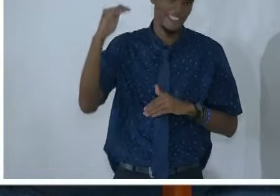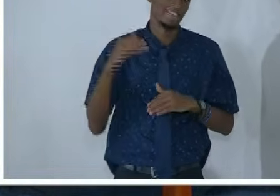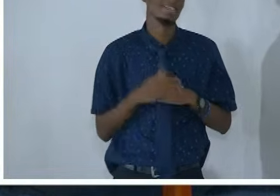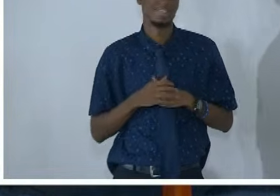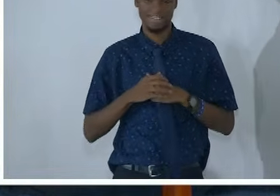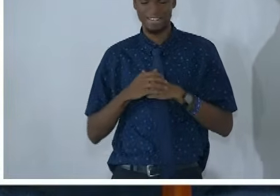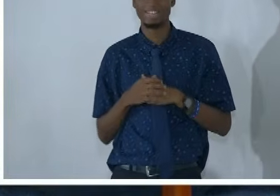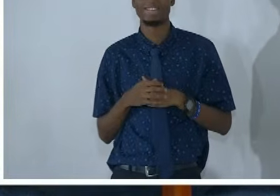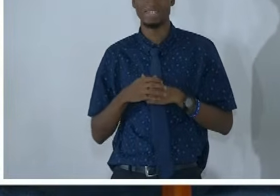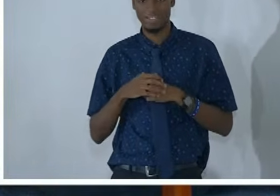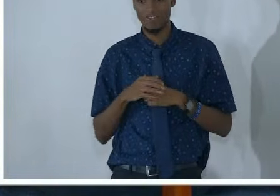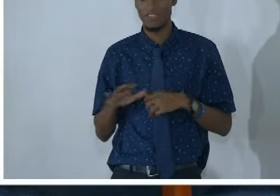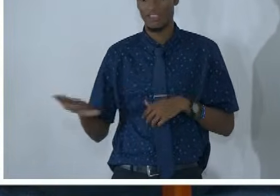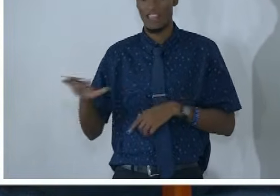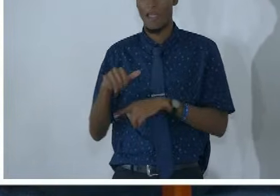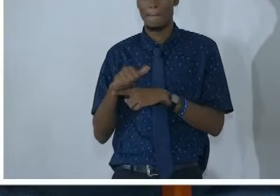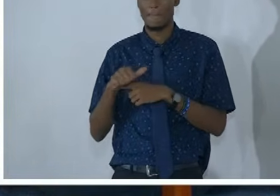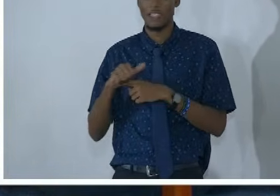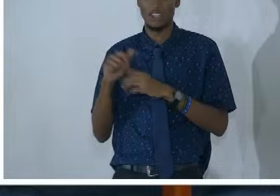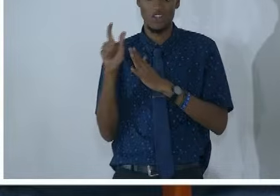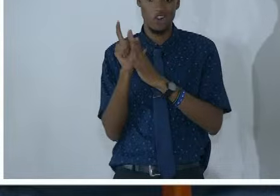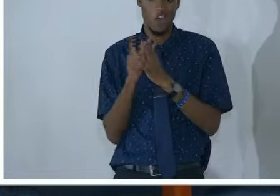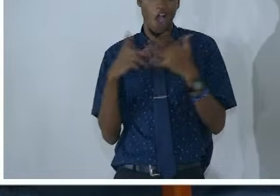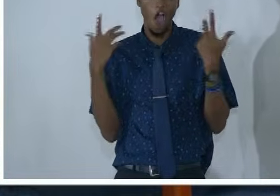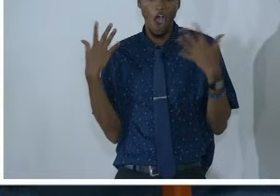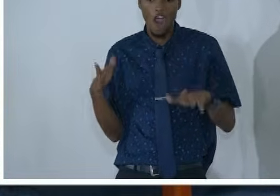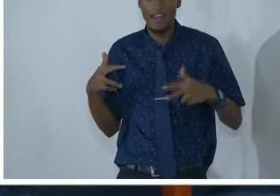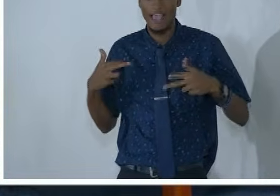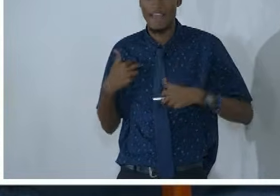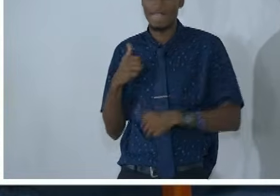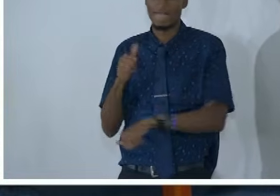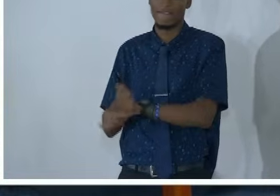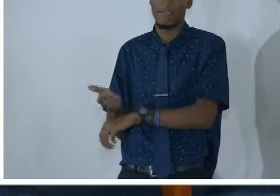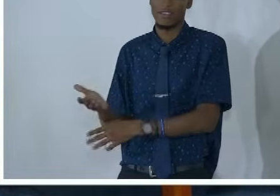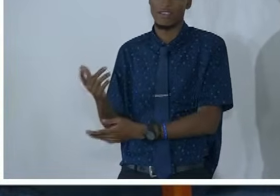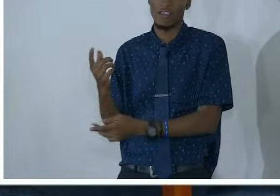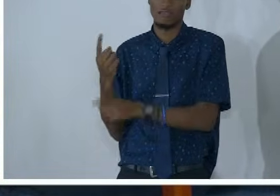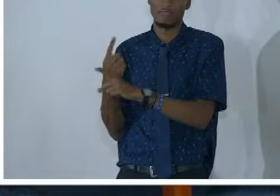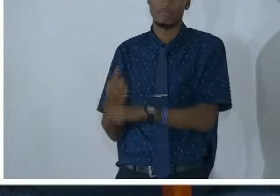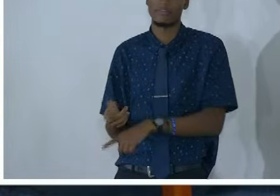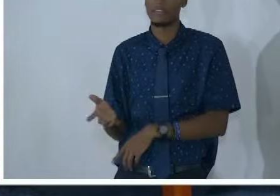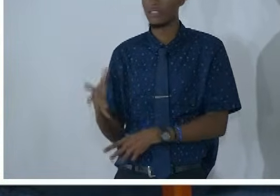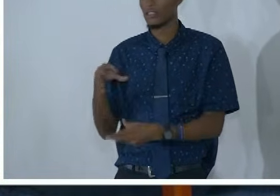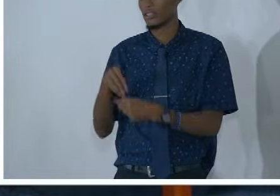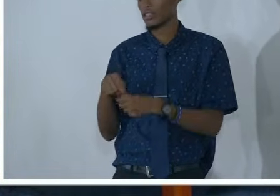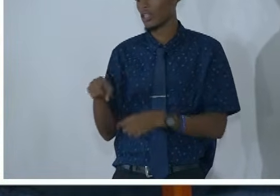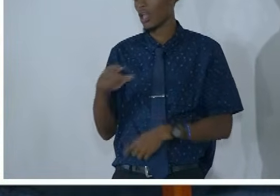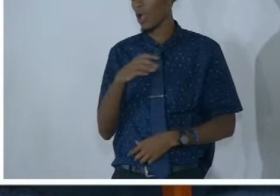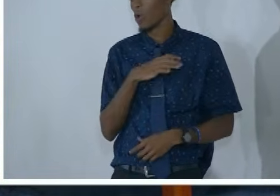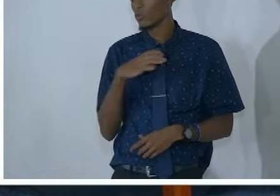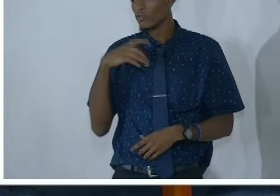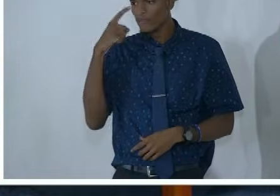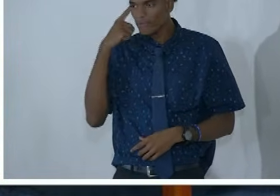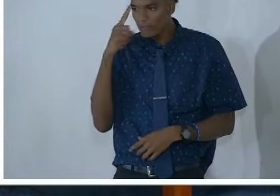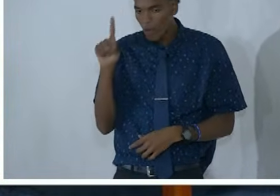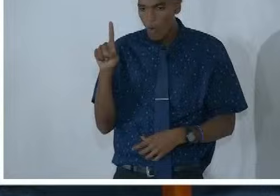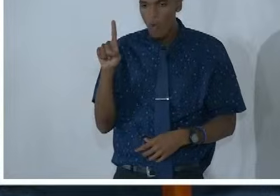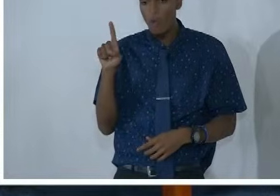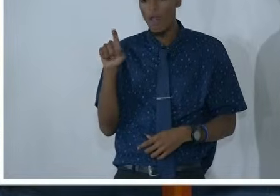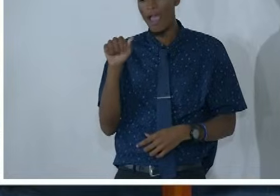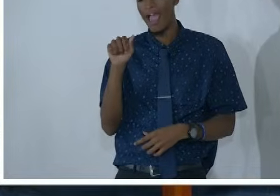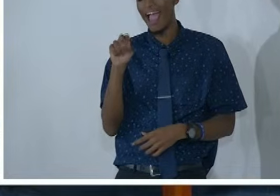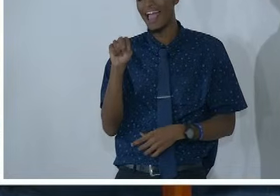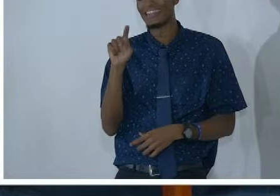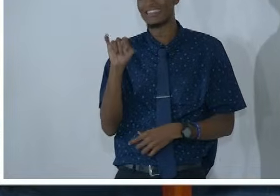their practice of law, which is already regulated by the General Legal Counsel for anti-money